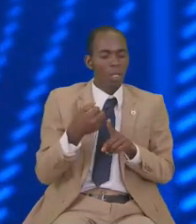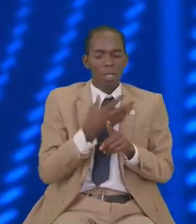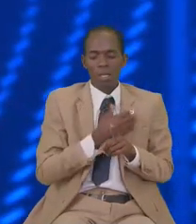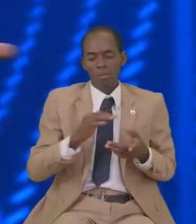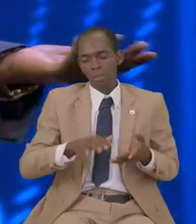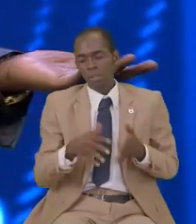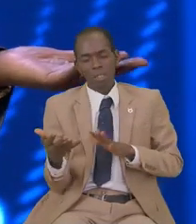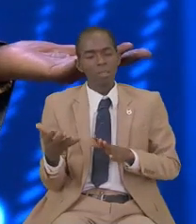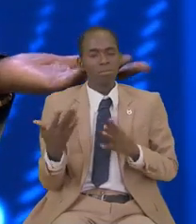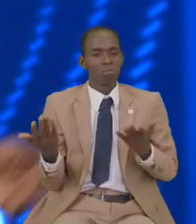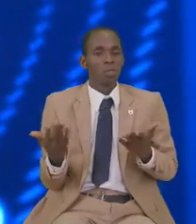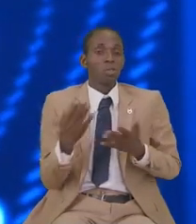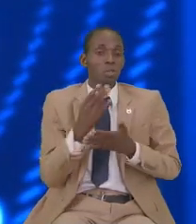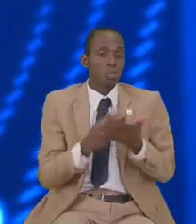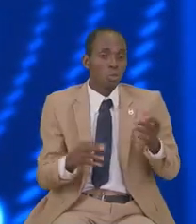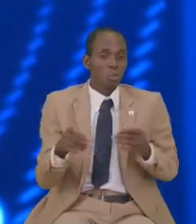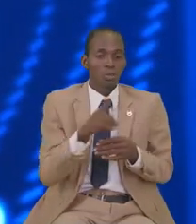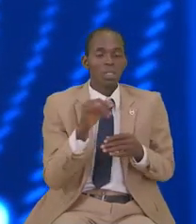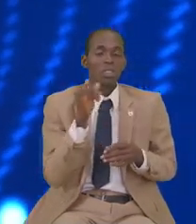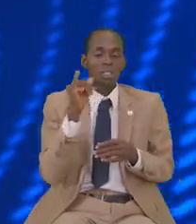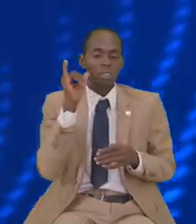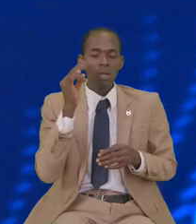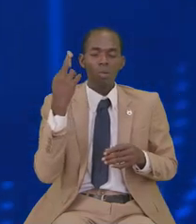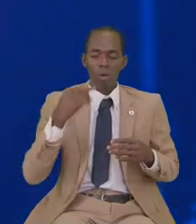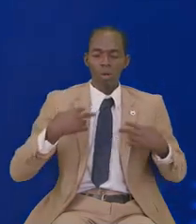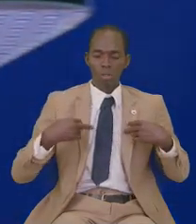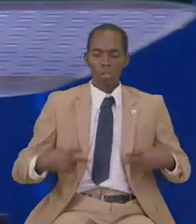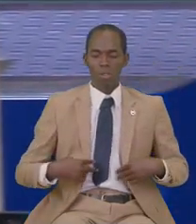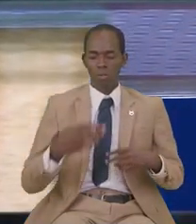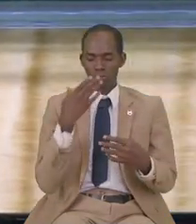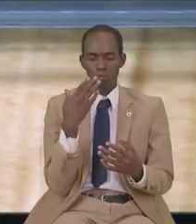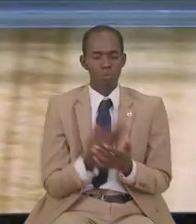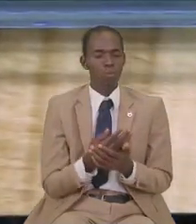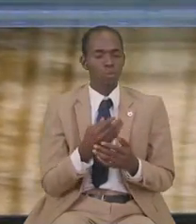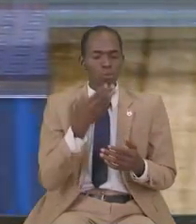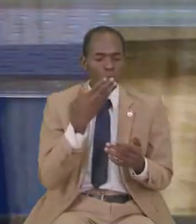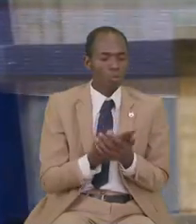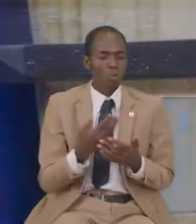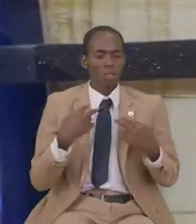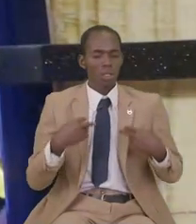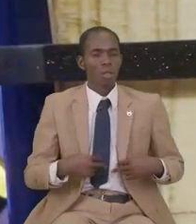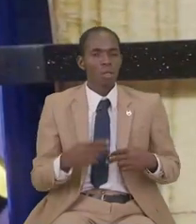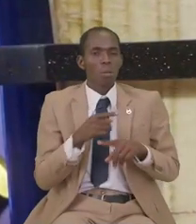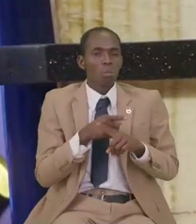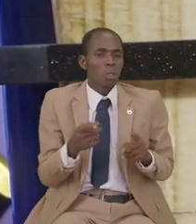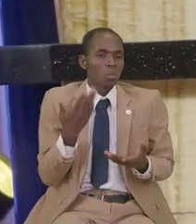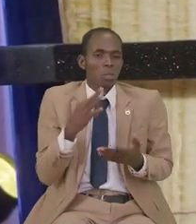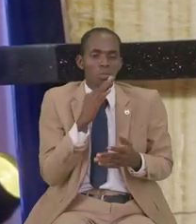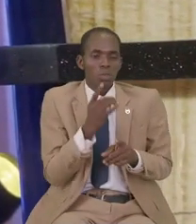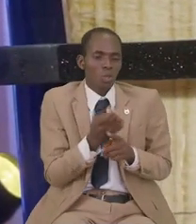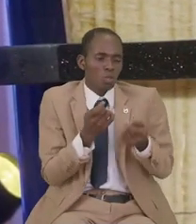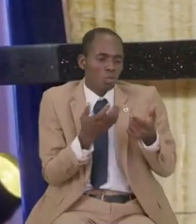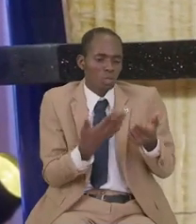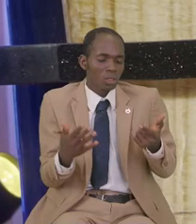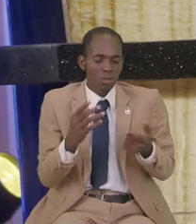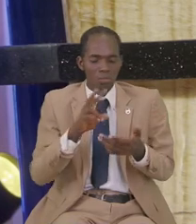yesterday. They appeared healthy last week. And they were, you know, maybe doing something. They just slump and they collapse. They are